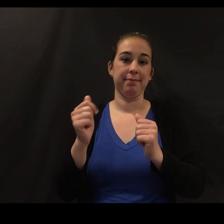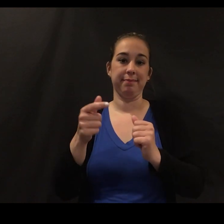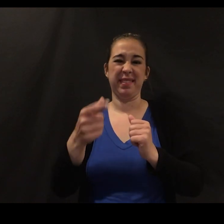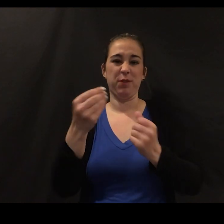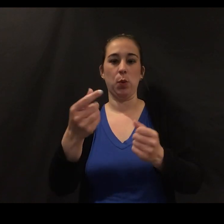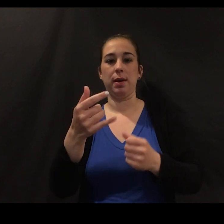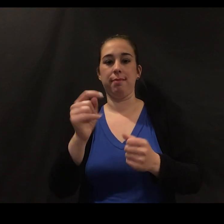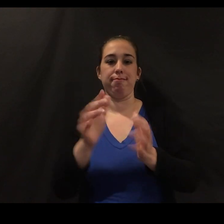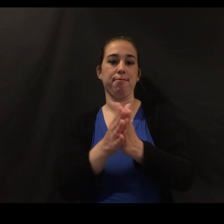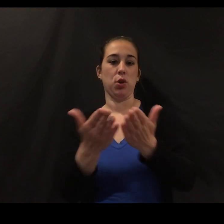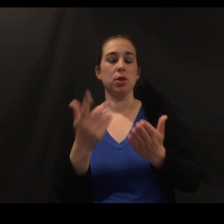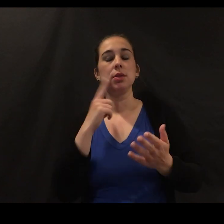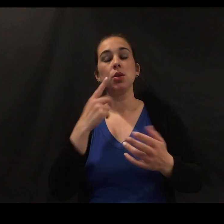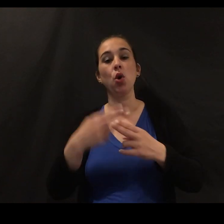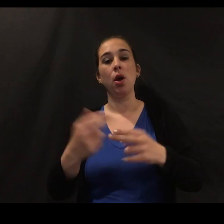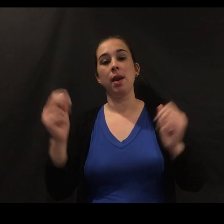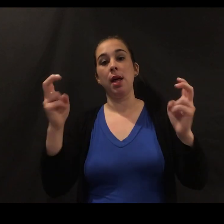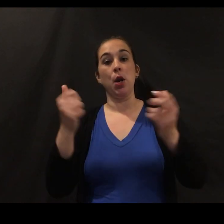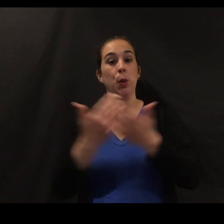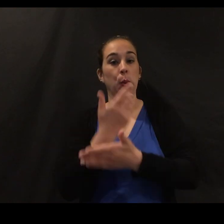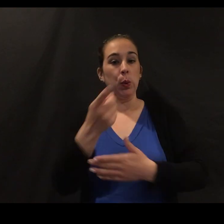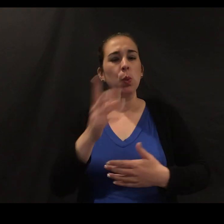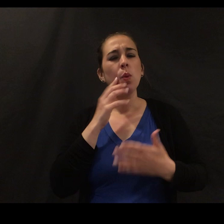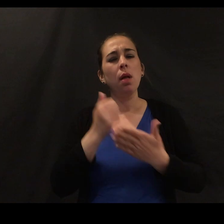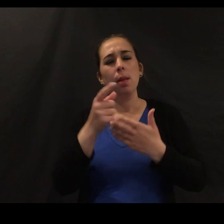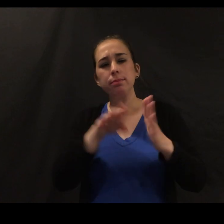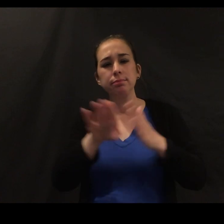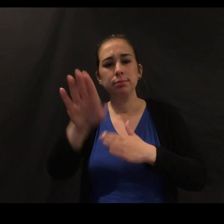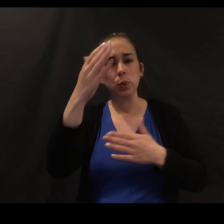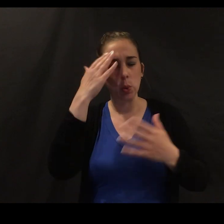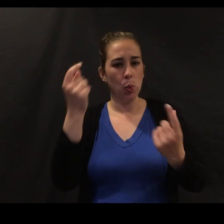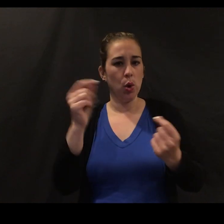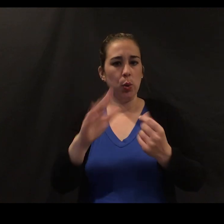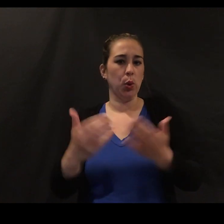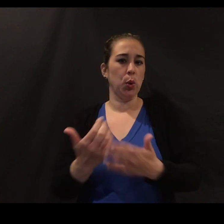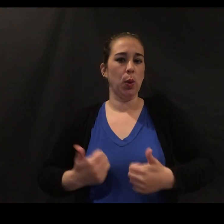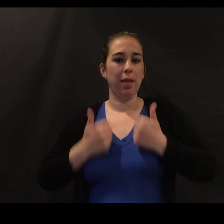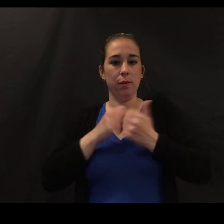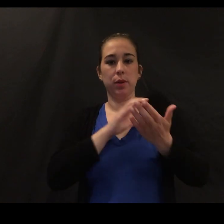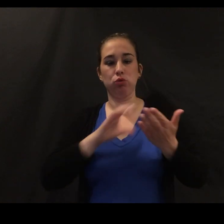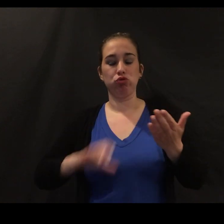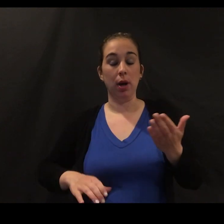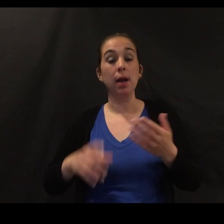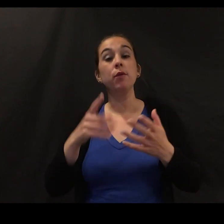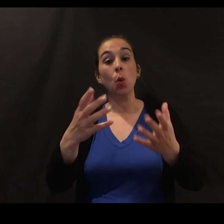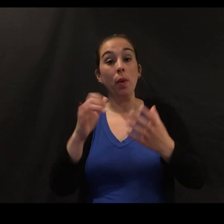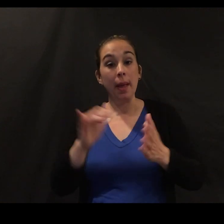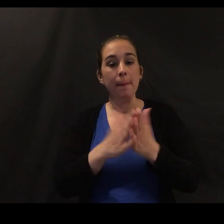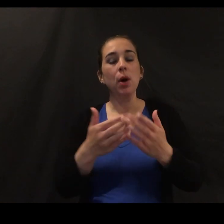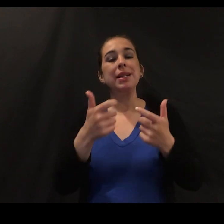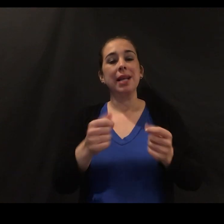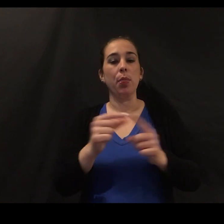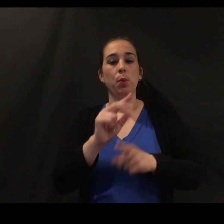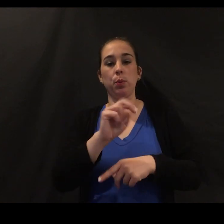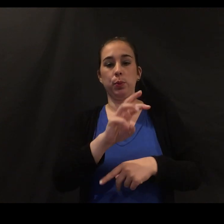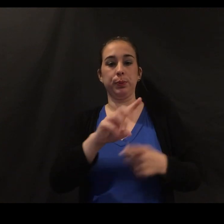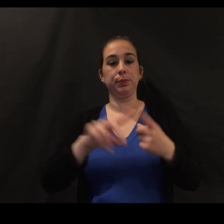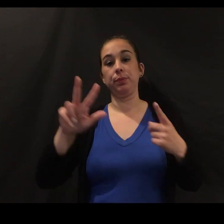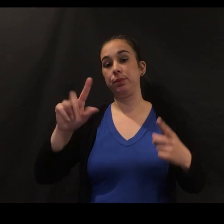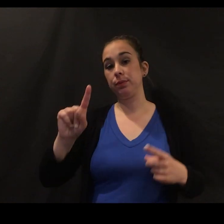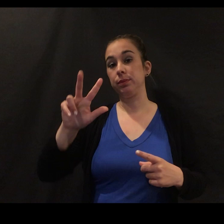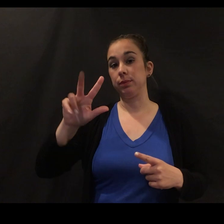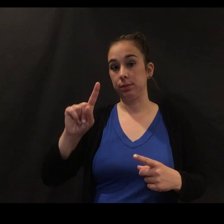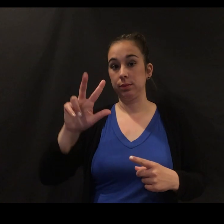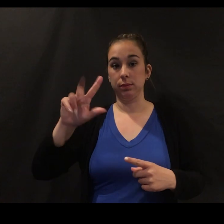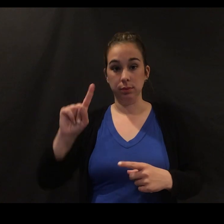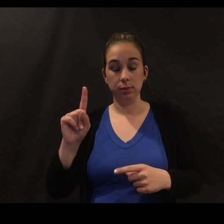will help guide you in your new life with Christ. To get this book, you can either text NEW to 313131, click the button